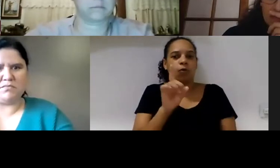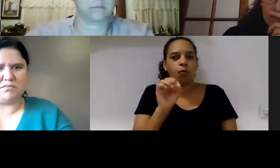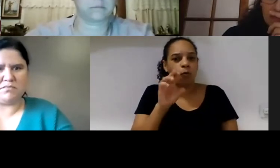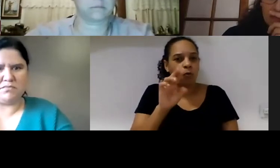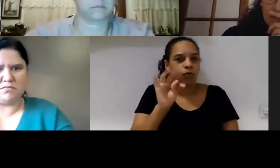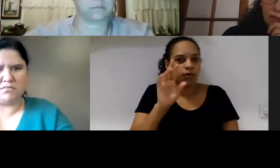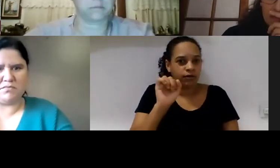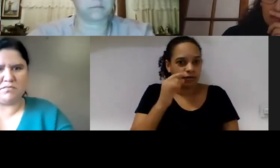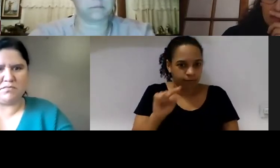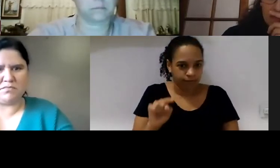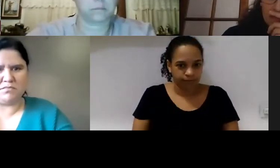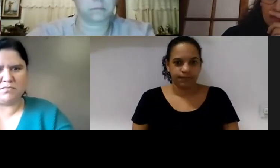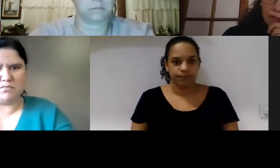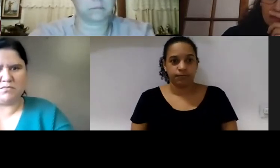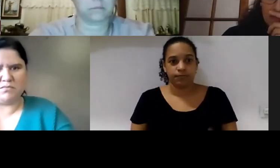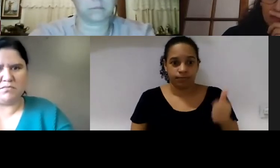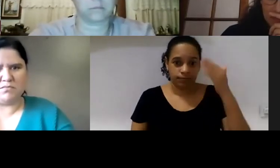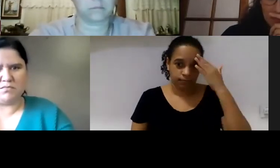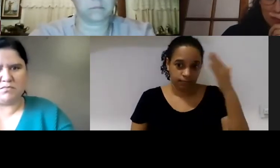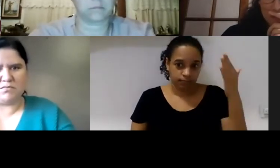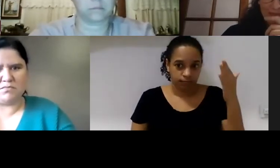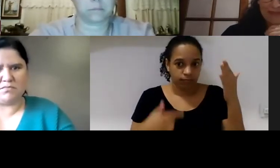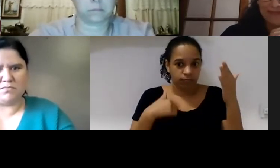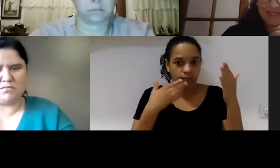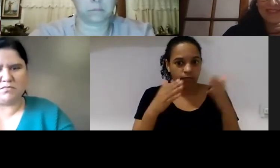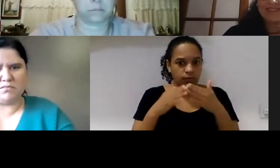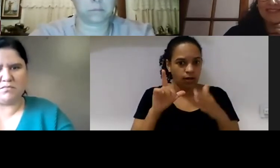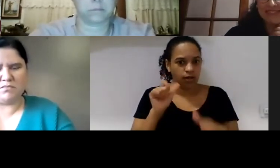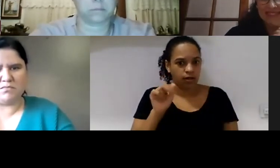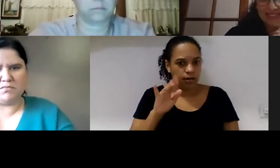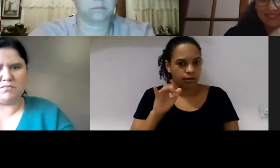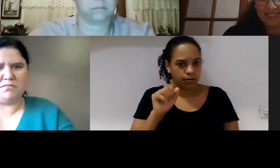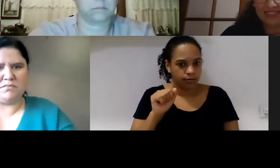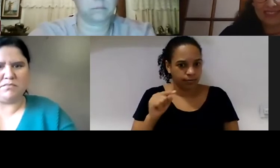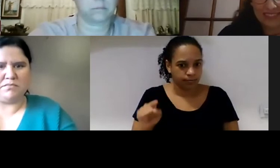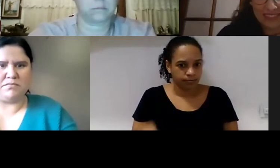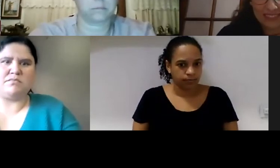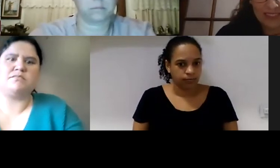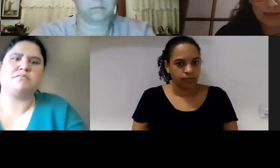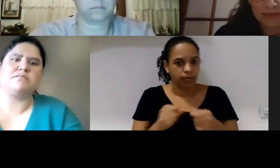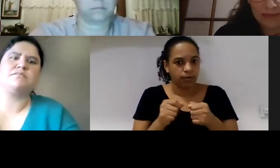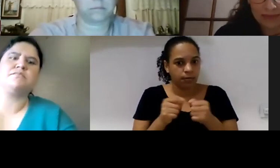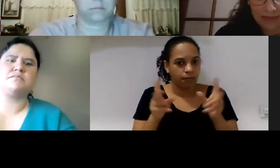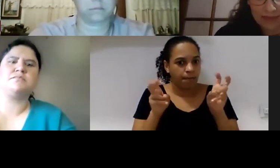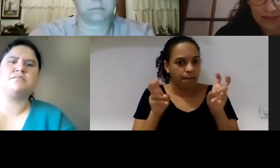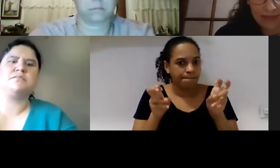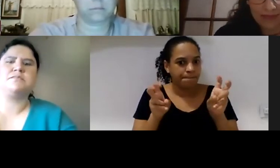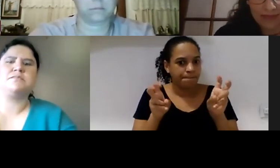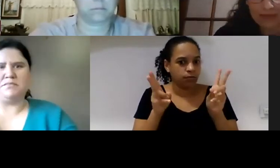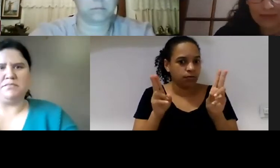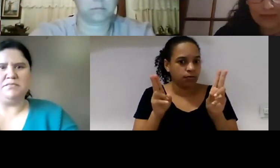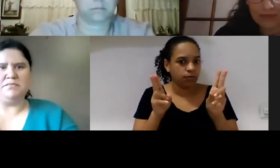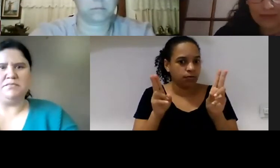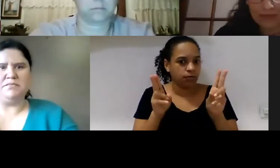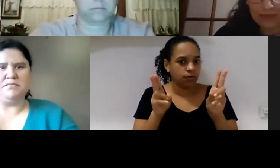Okay, so let's go back to Larissa's questions. Maybe you can speak them up, Larissa.